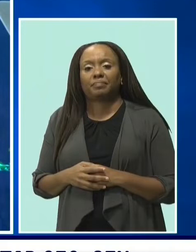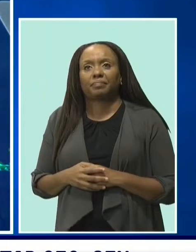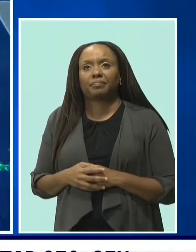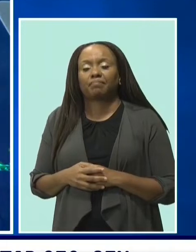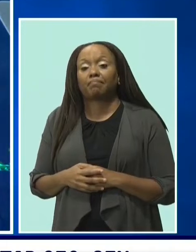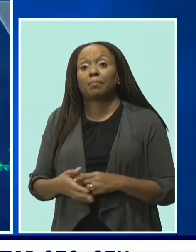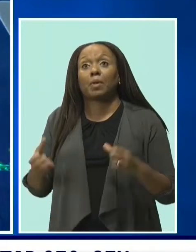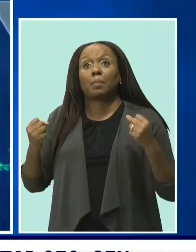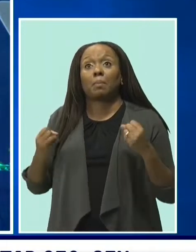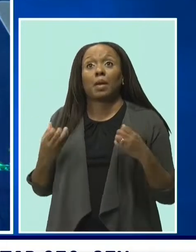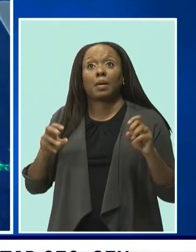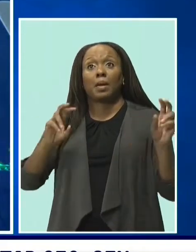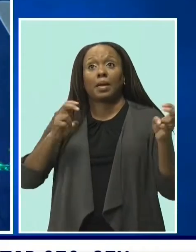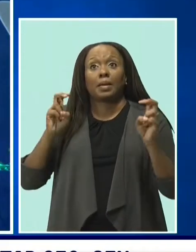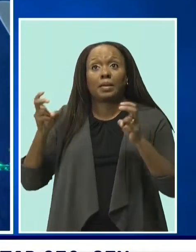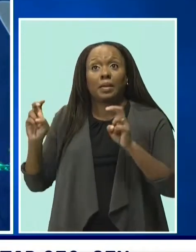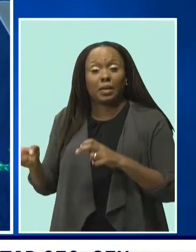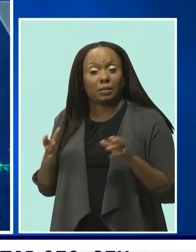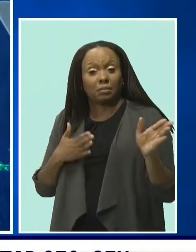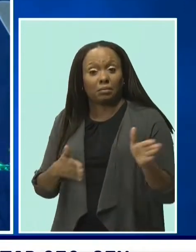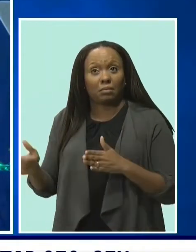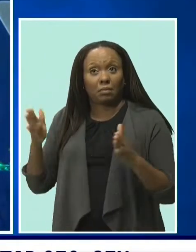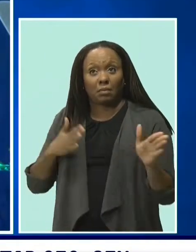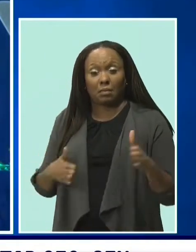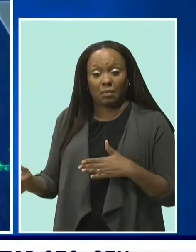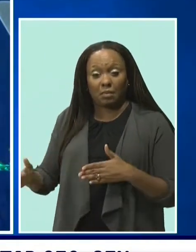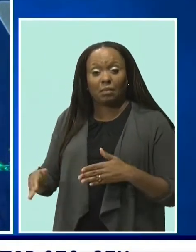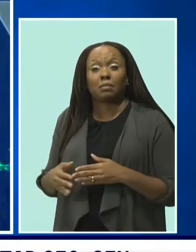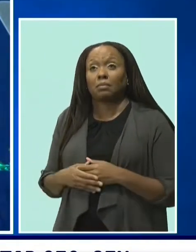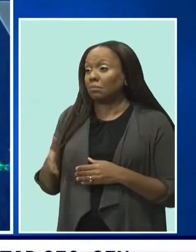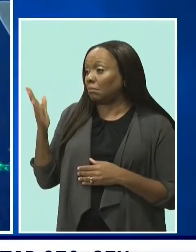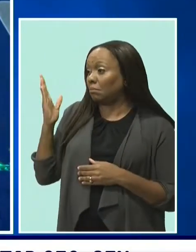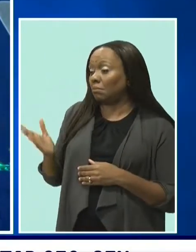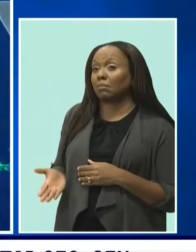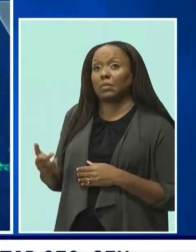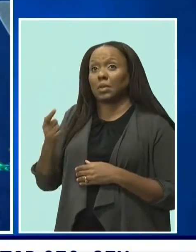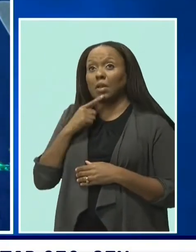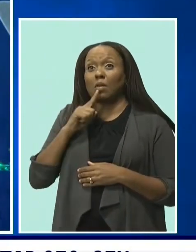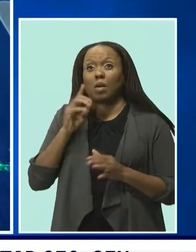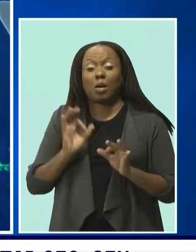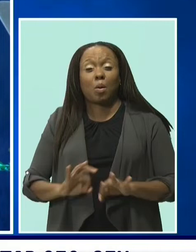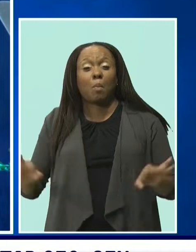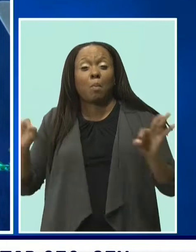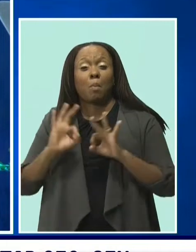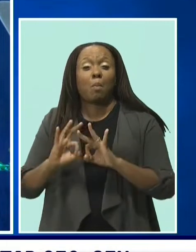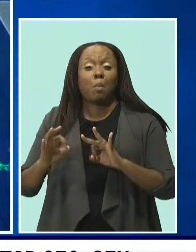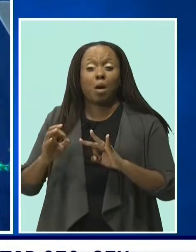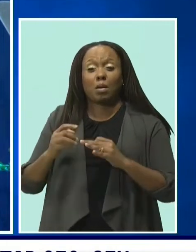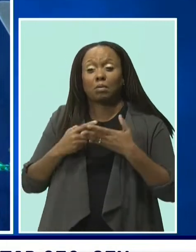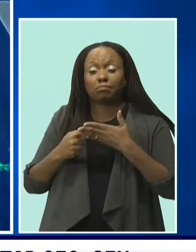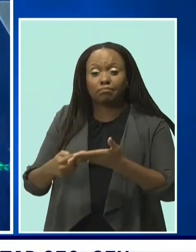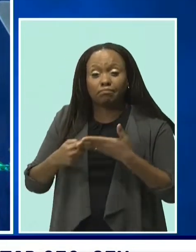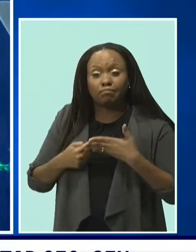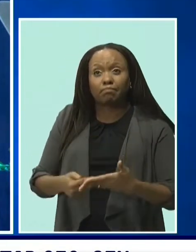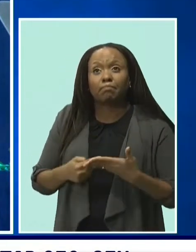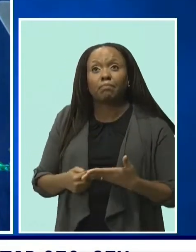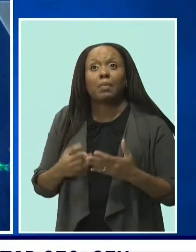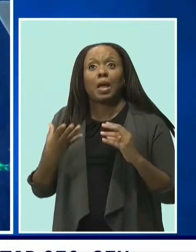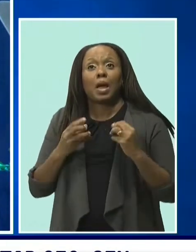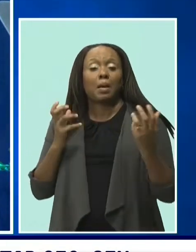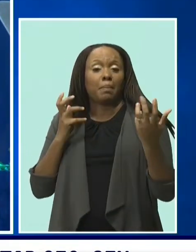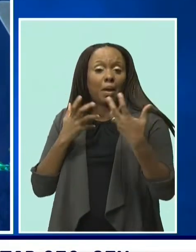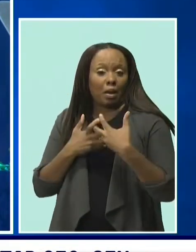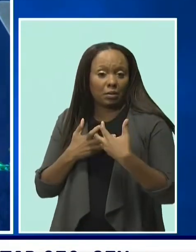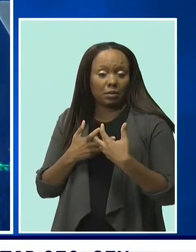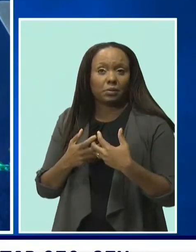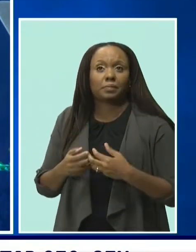youth forum, lead organizer Roshana Trim is again stressing the importance of collaborations and partnerships. In order